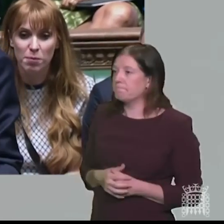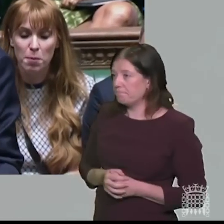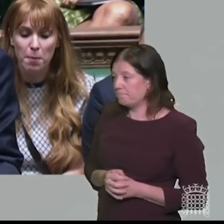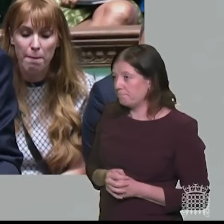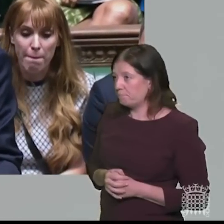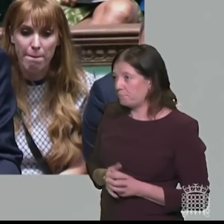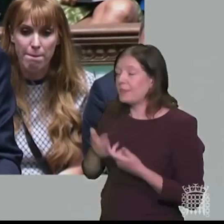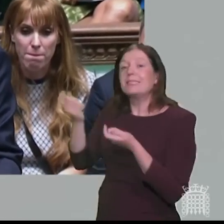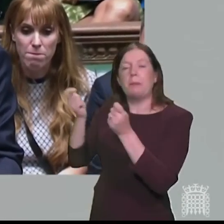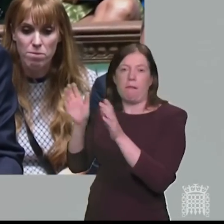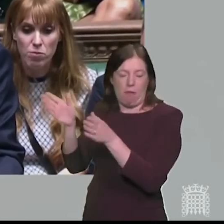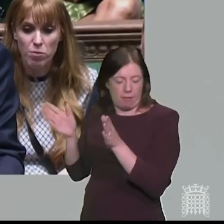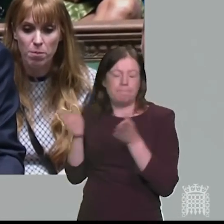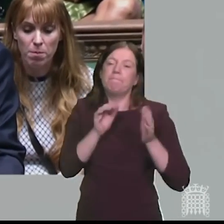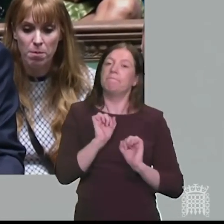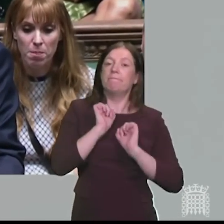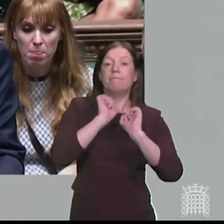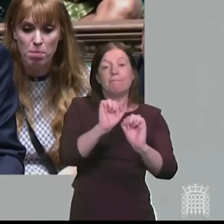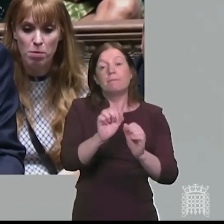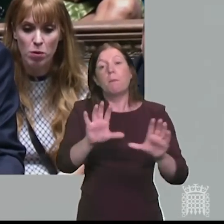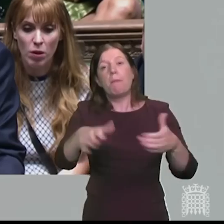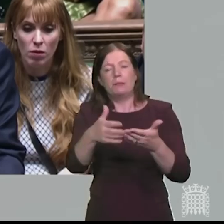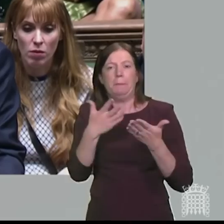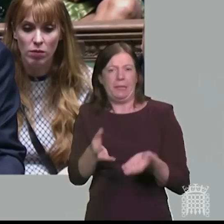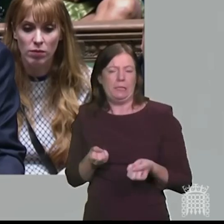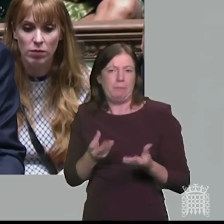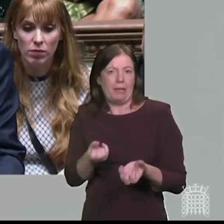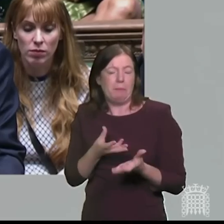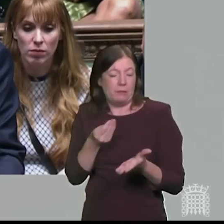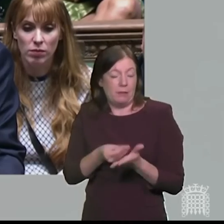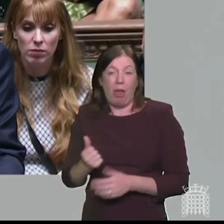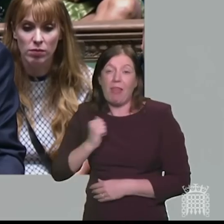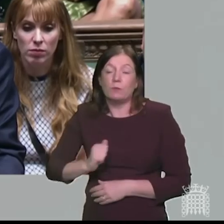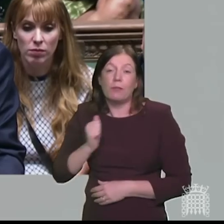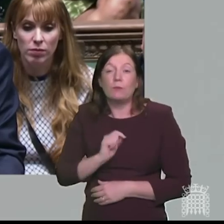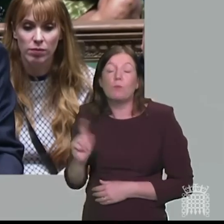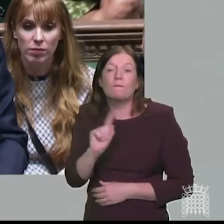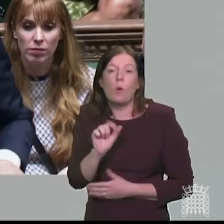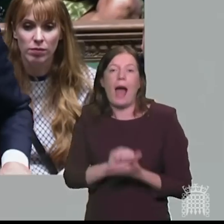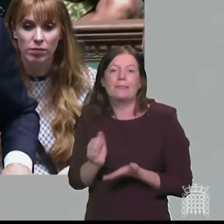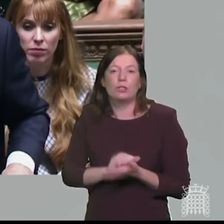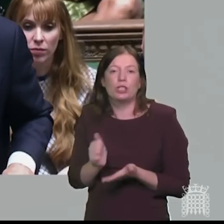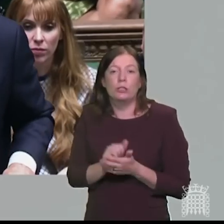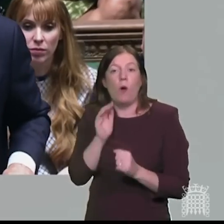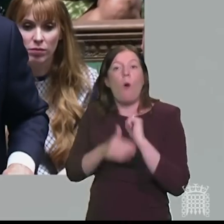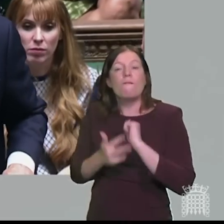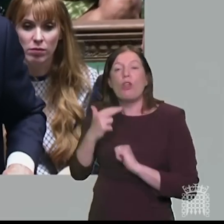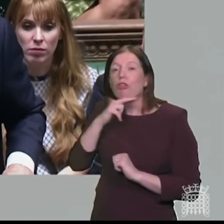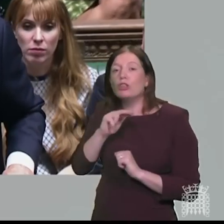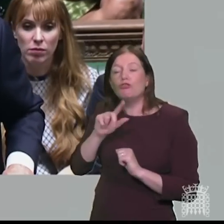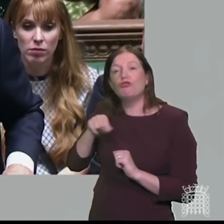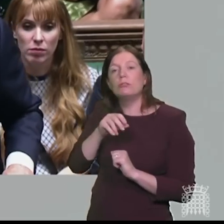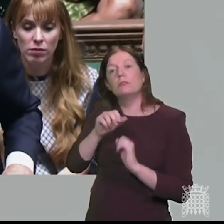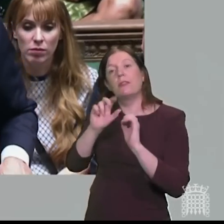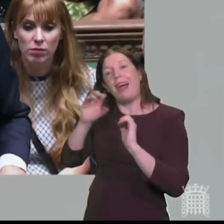Mr. Speaker, his party spent thousands of pounds on adverts attacking plans to build 300,000 new homes a